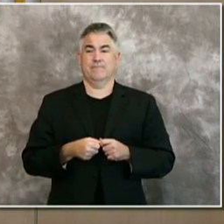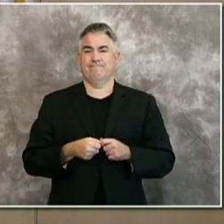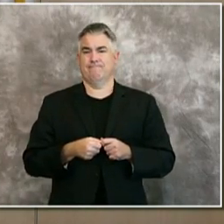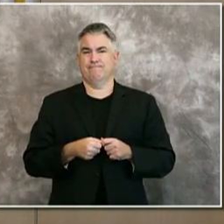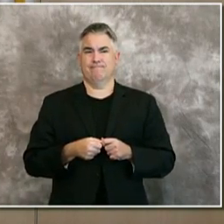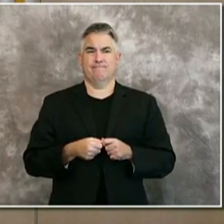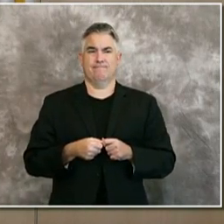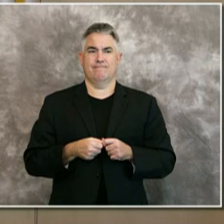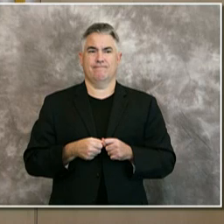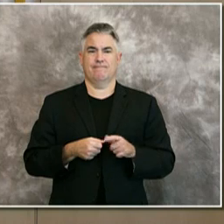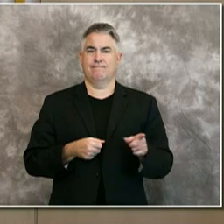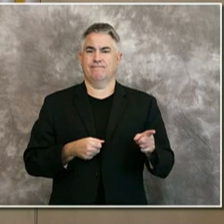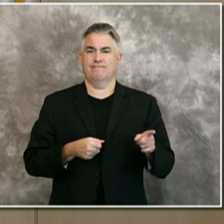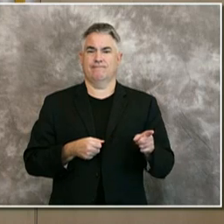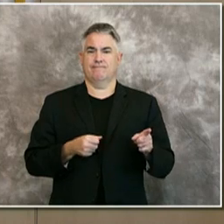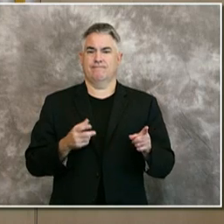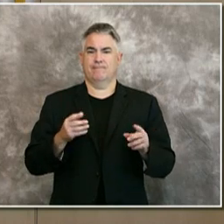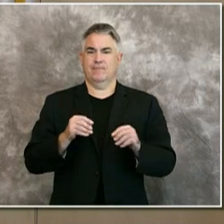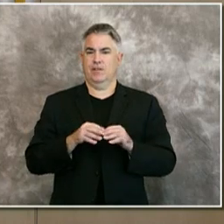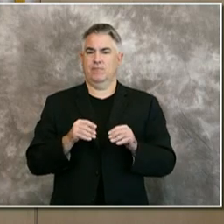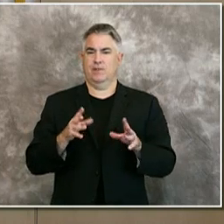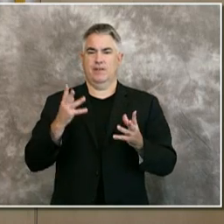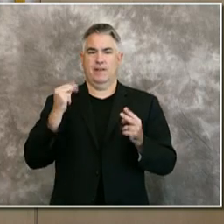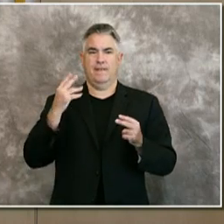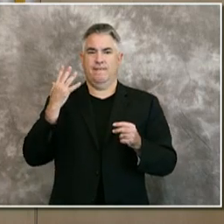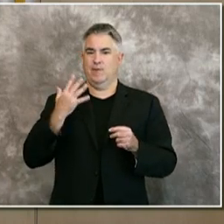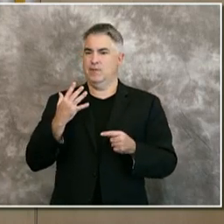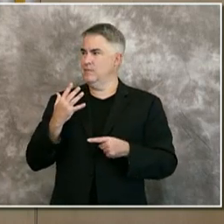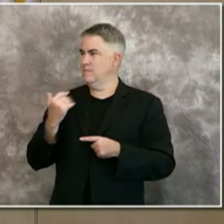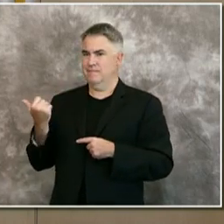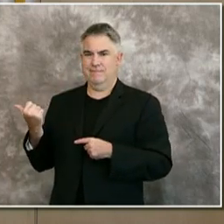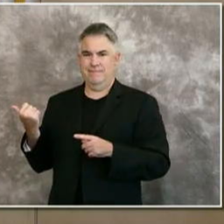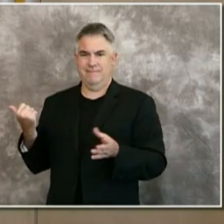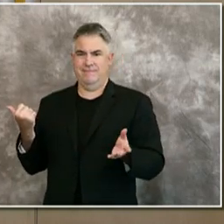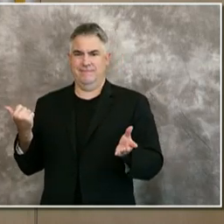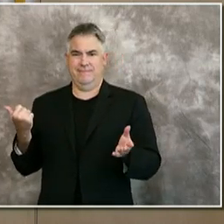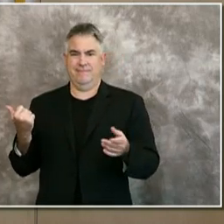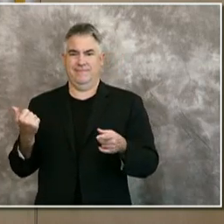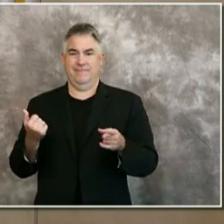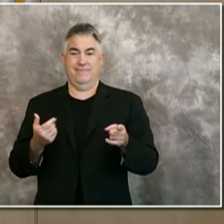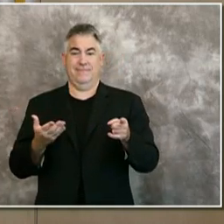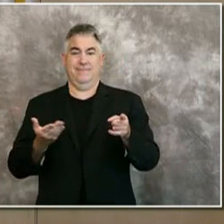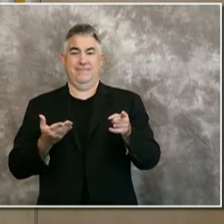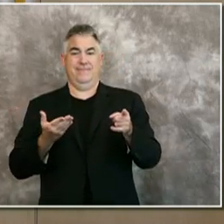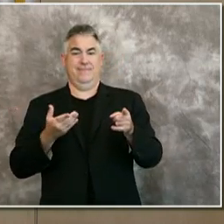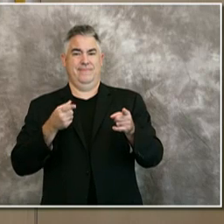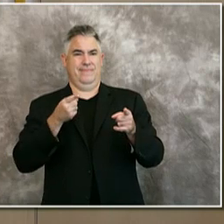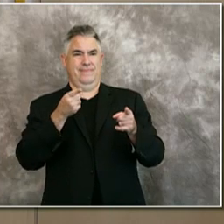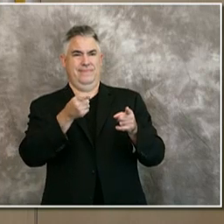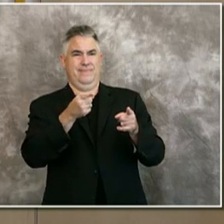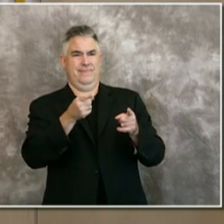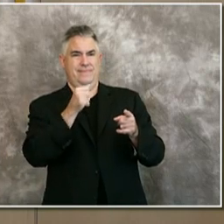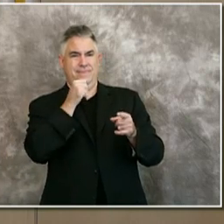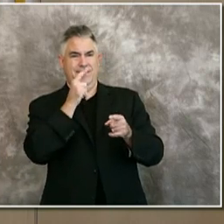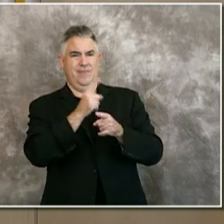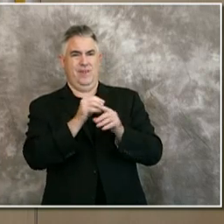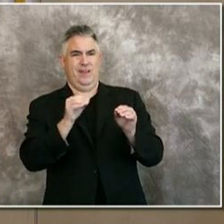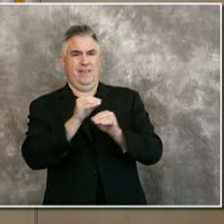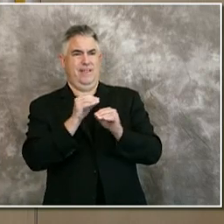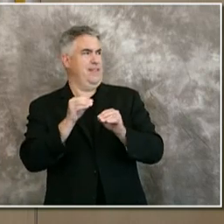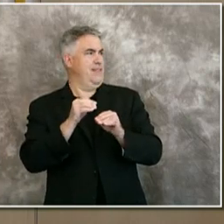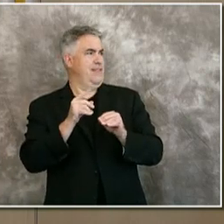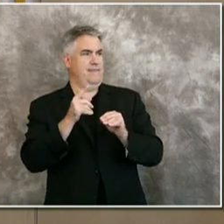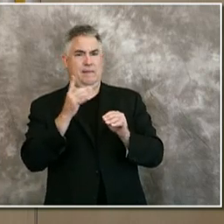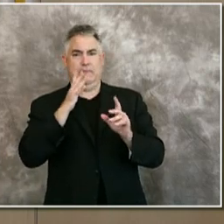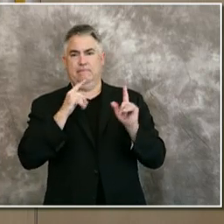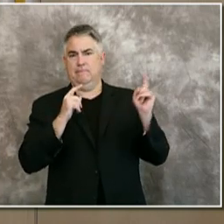the community outbreaks, and unfortunately, they're there, but not in the quite order. So I think staff is trying to get those